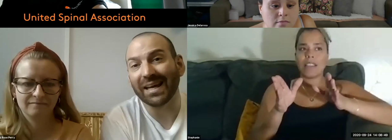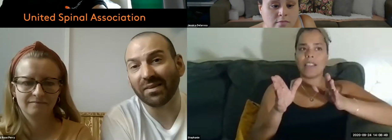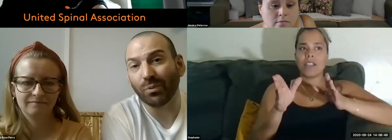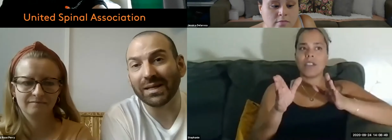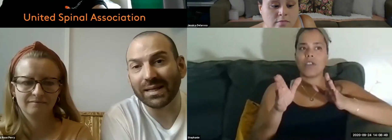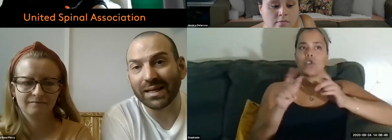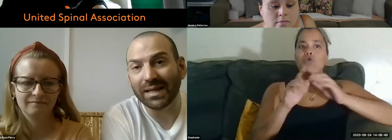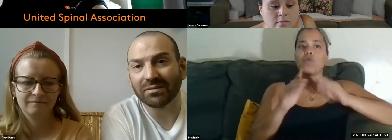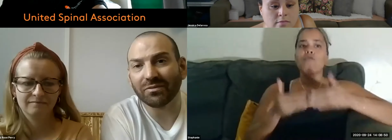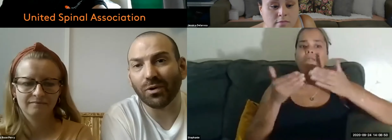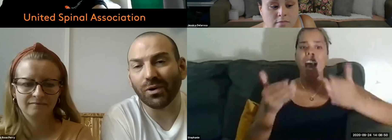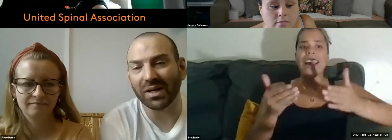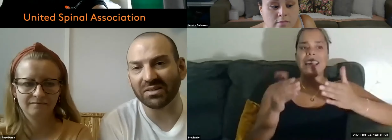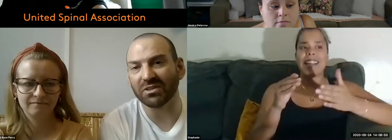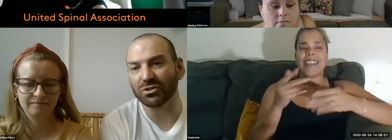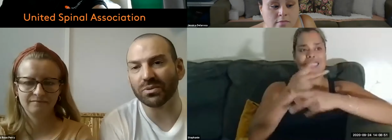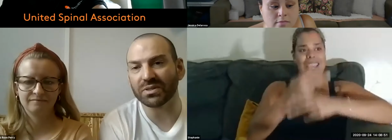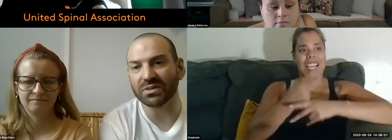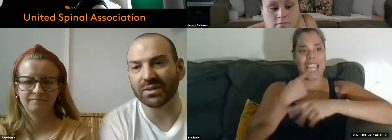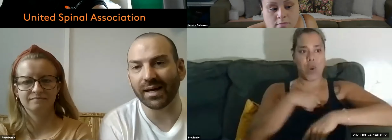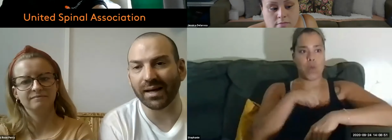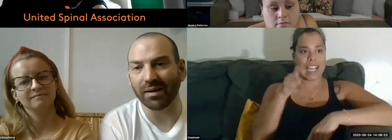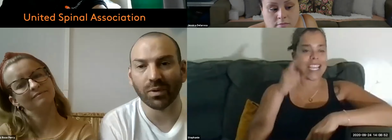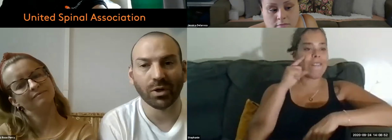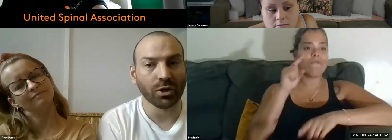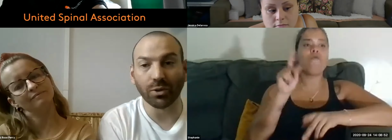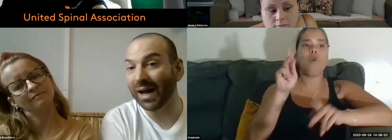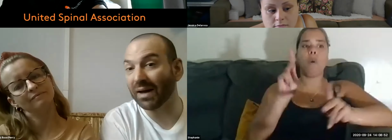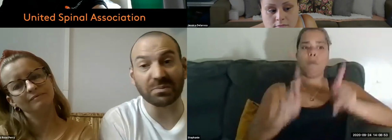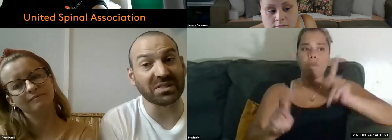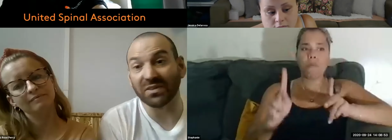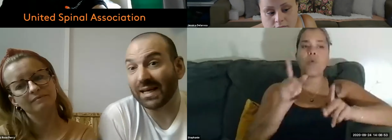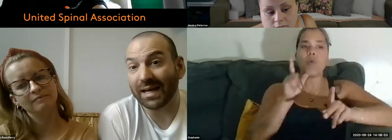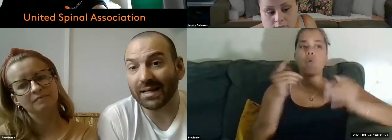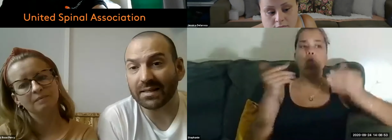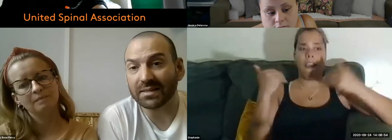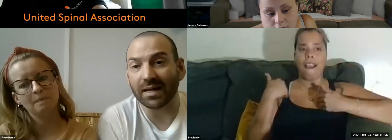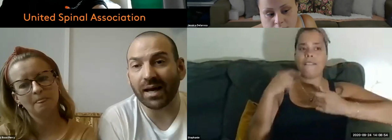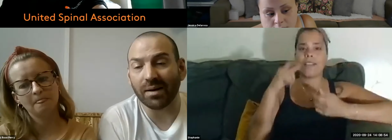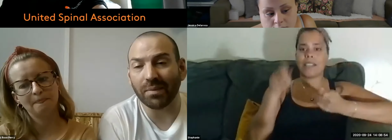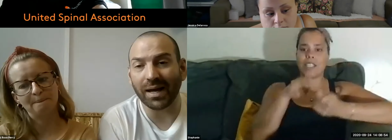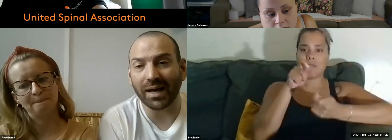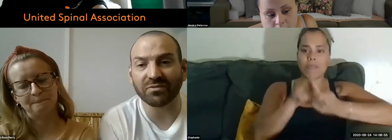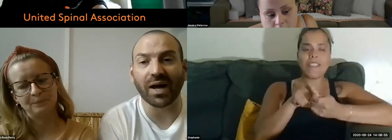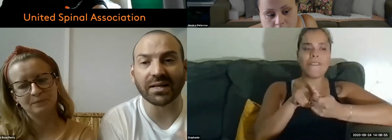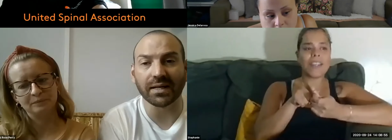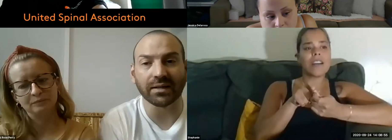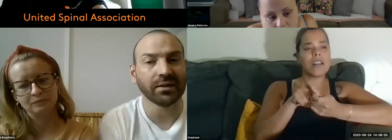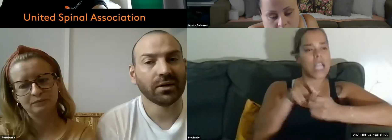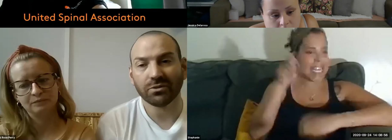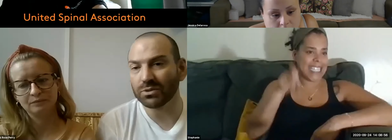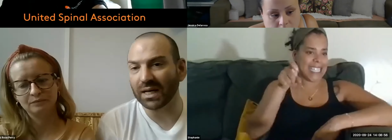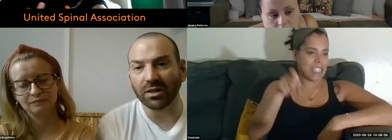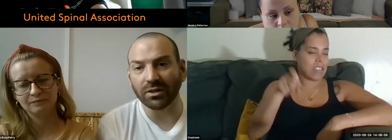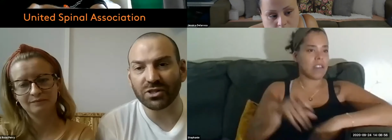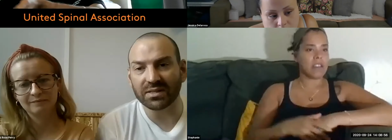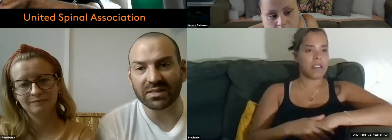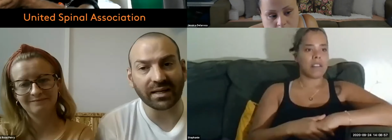providing the care that we need for individuals who have specific care needs, and finding